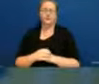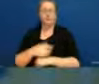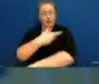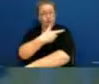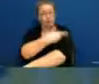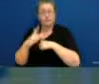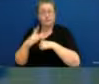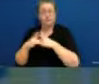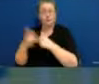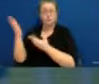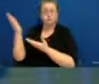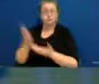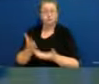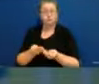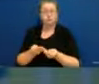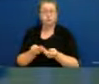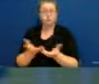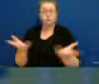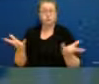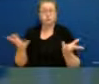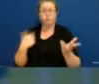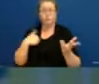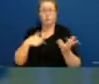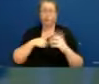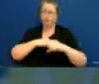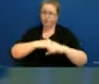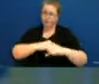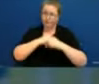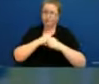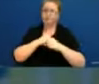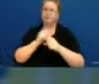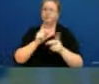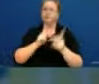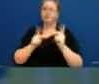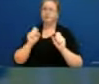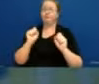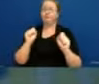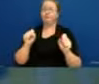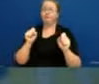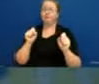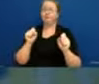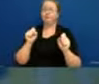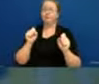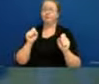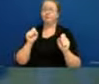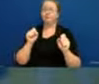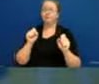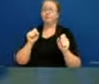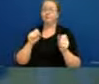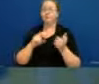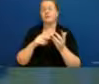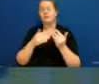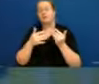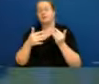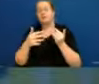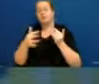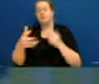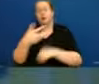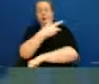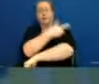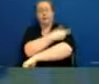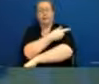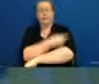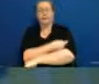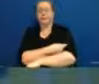As vaccine becomes, protect those who are most at risk, and that will allow us to do more. And then eventually we're going to